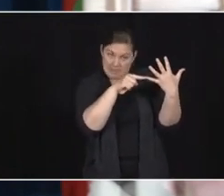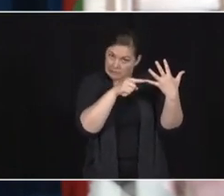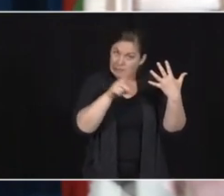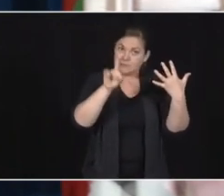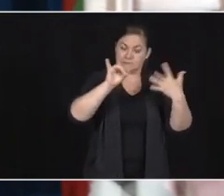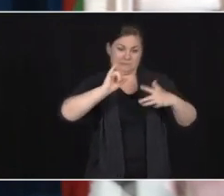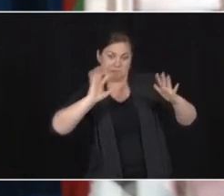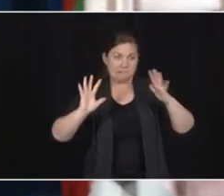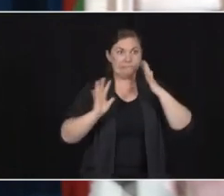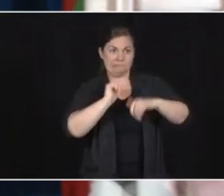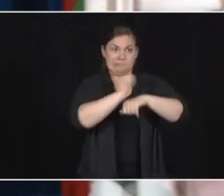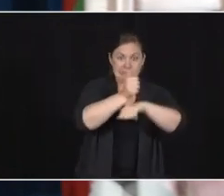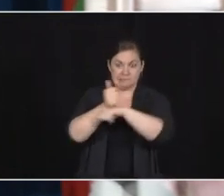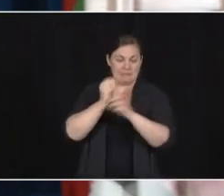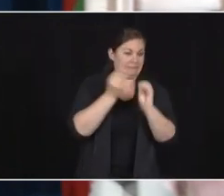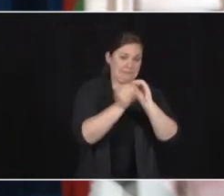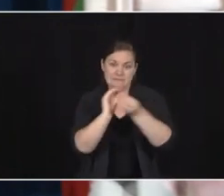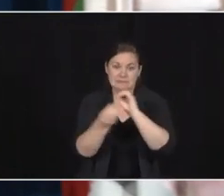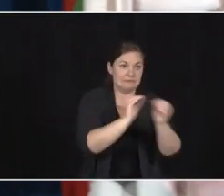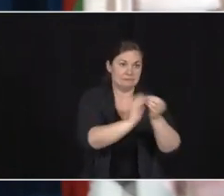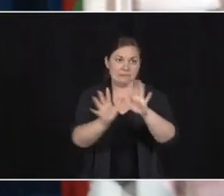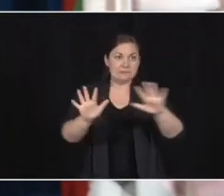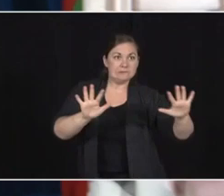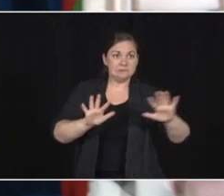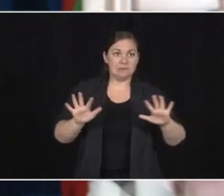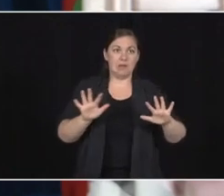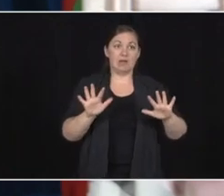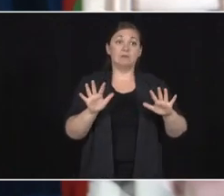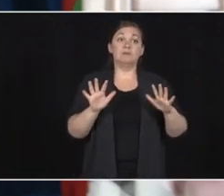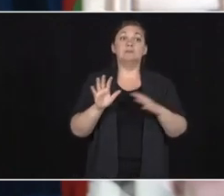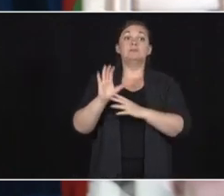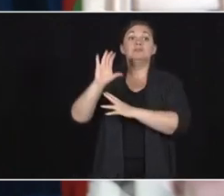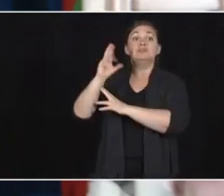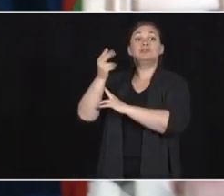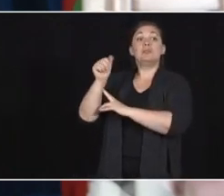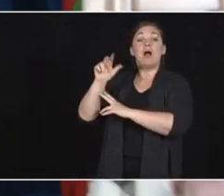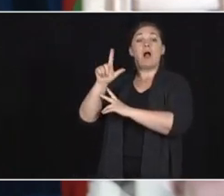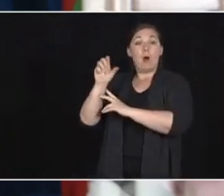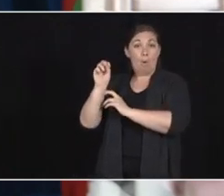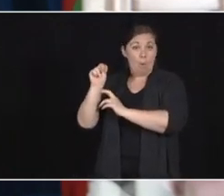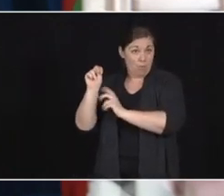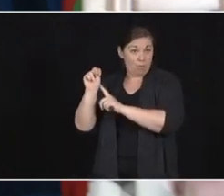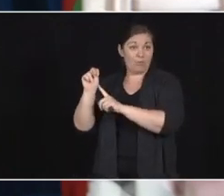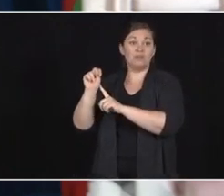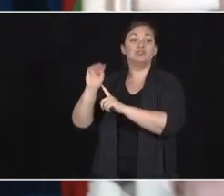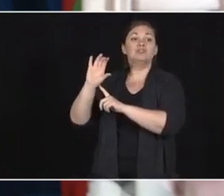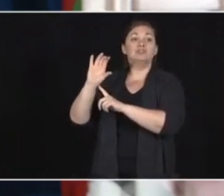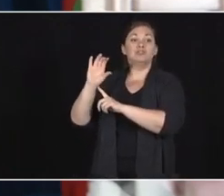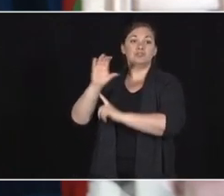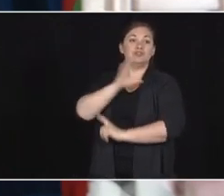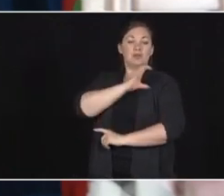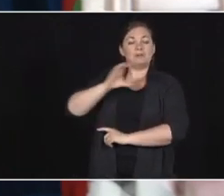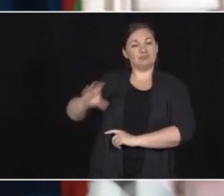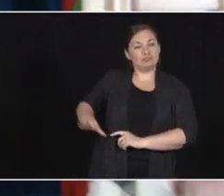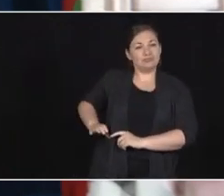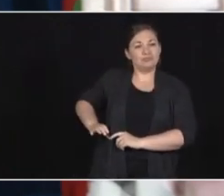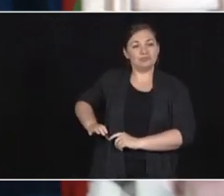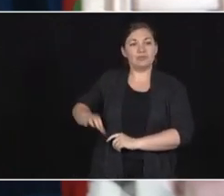them. It's Hall and Christian. They came out in the green area. So there's three areas. There's the